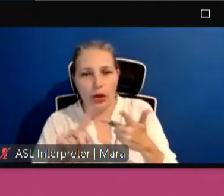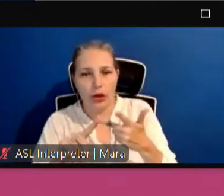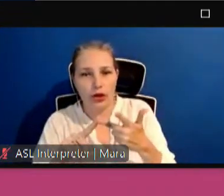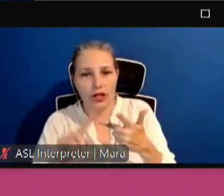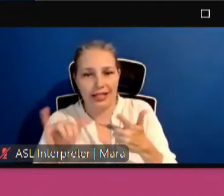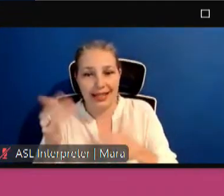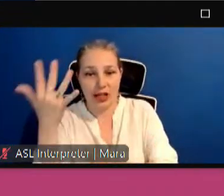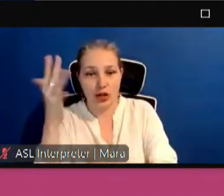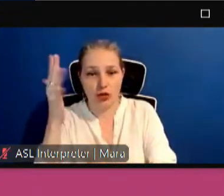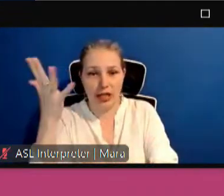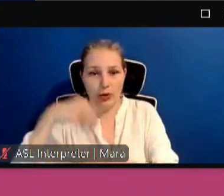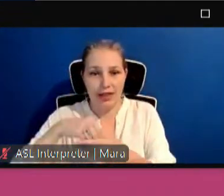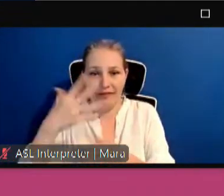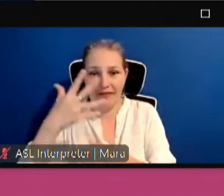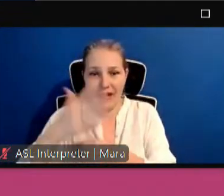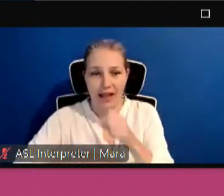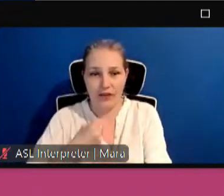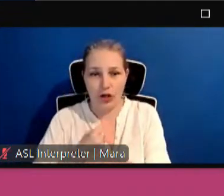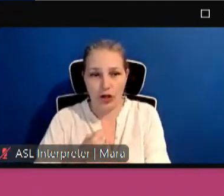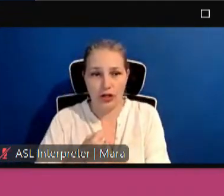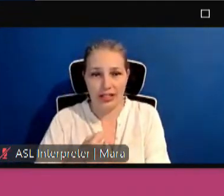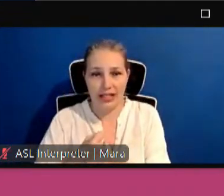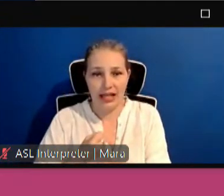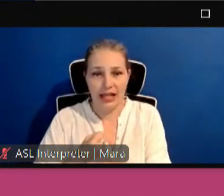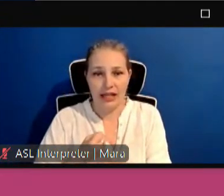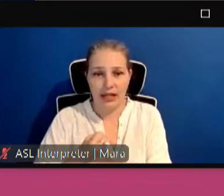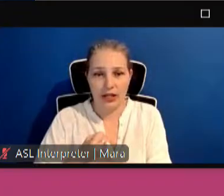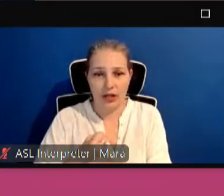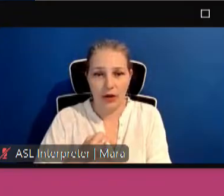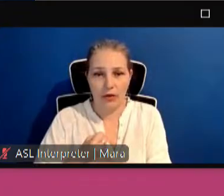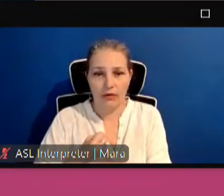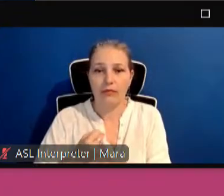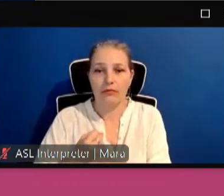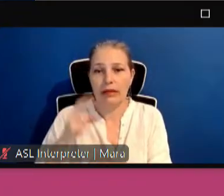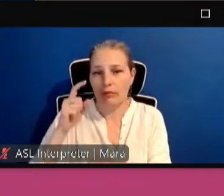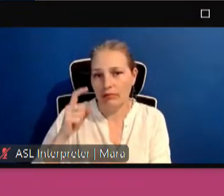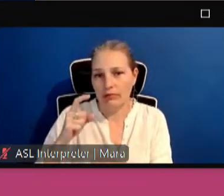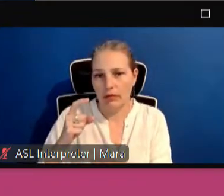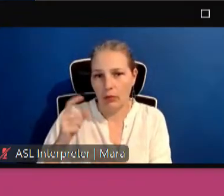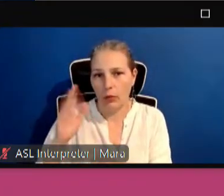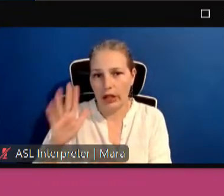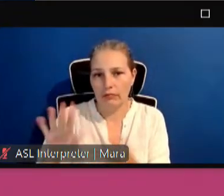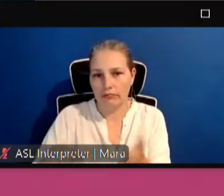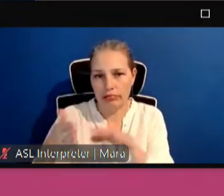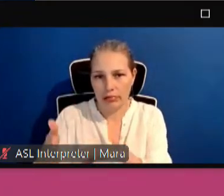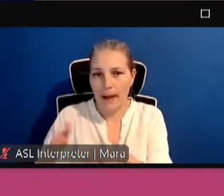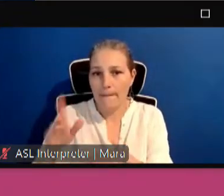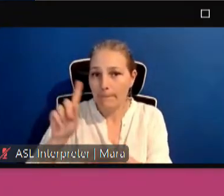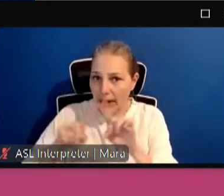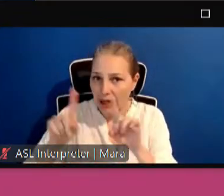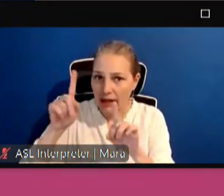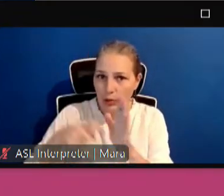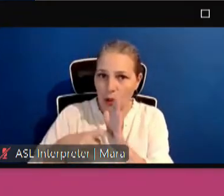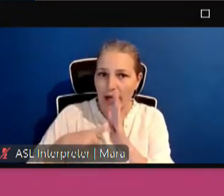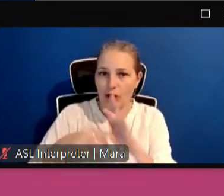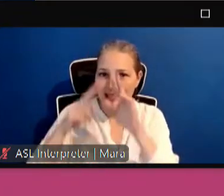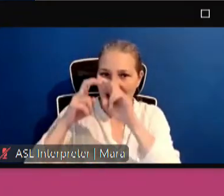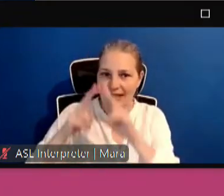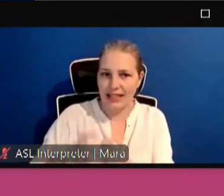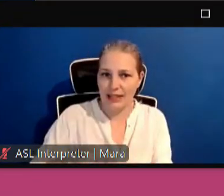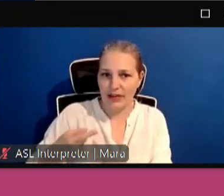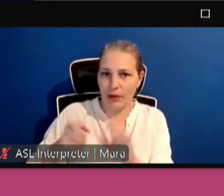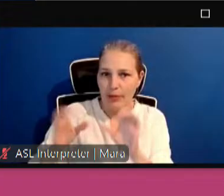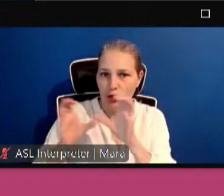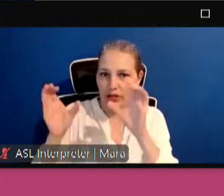as assessed by a certified arborist. Again, we are going to, some folks